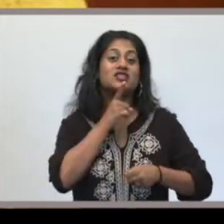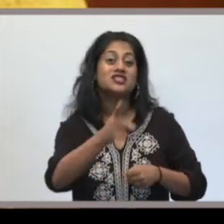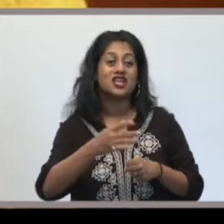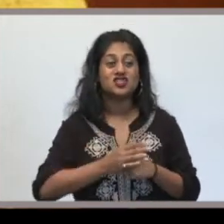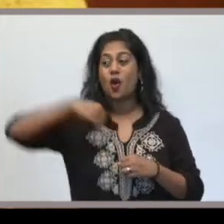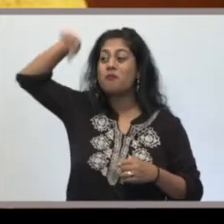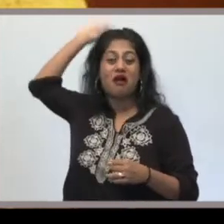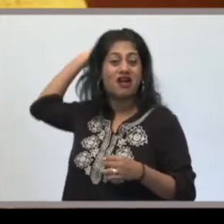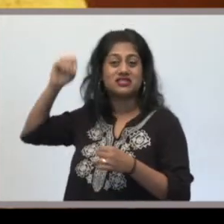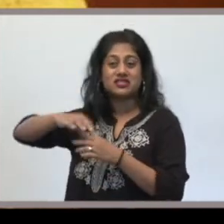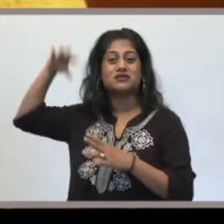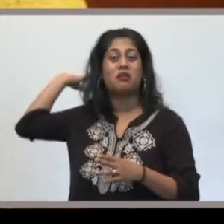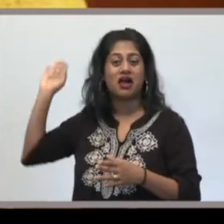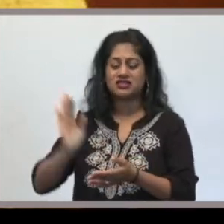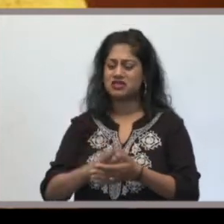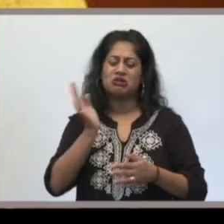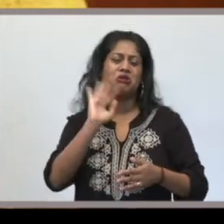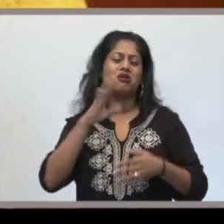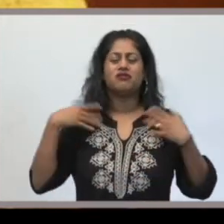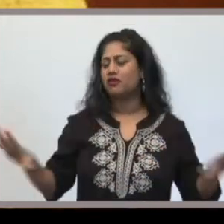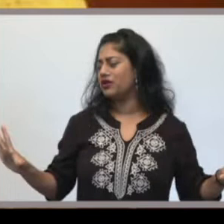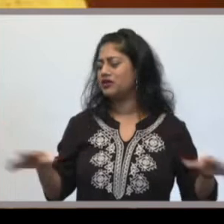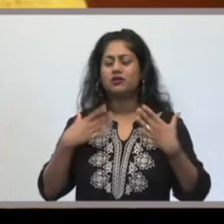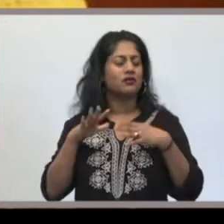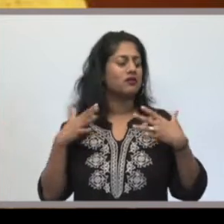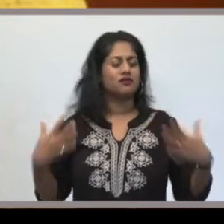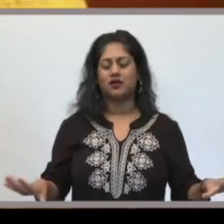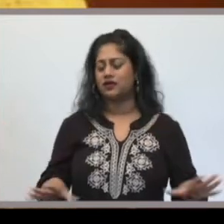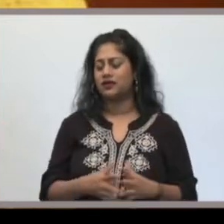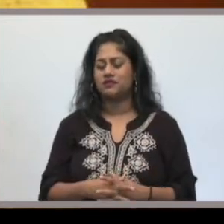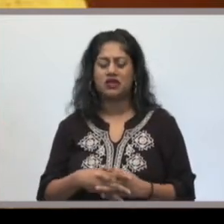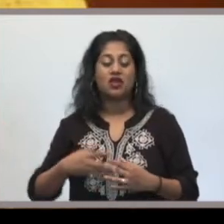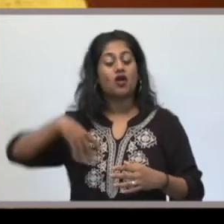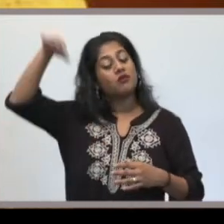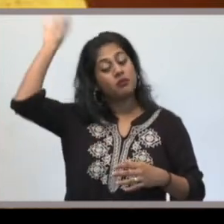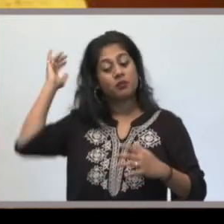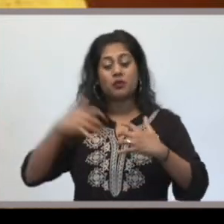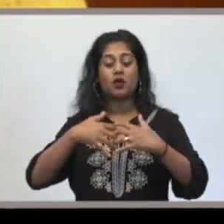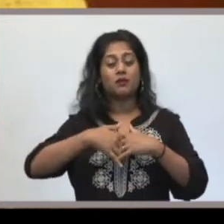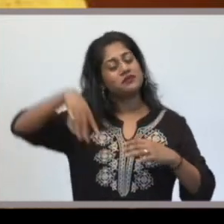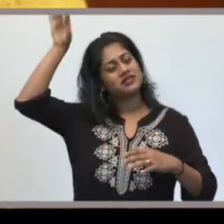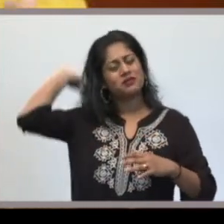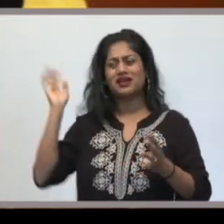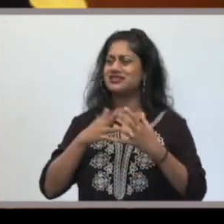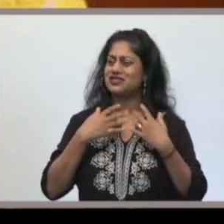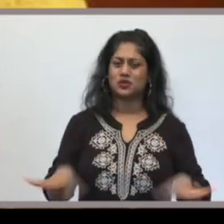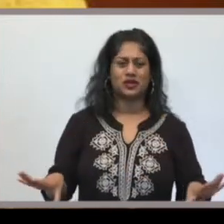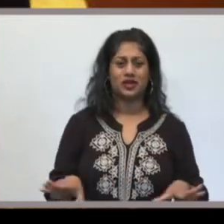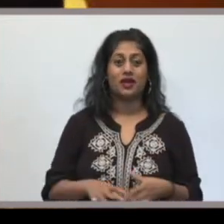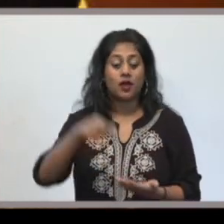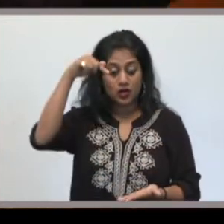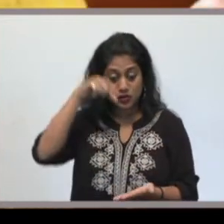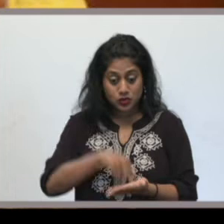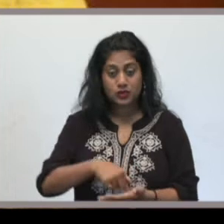your past is past. Let it go. It can't hurt you anymore. Some of you are letting other